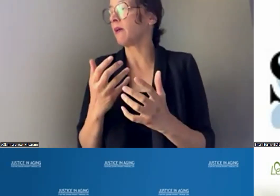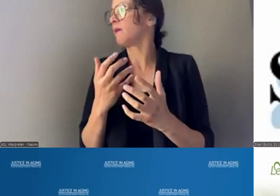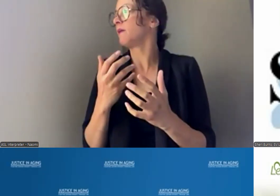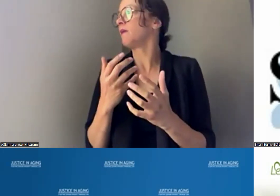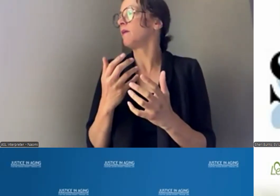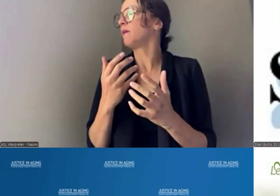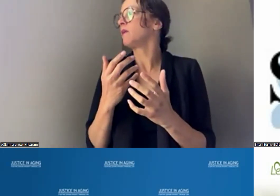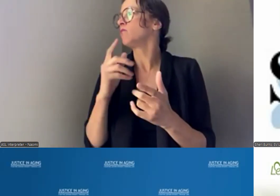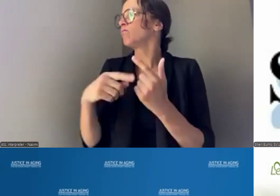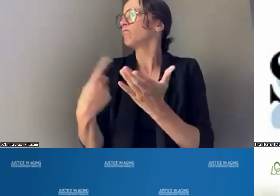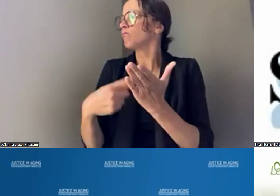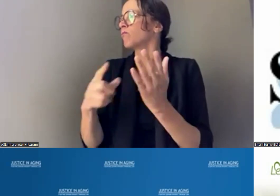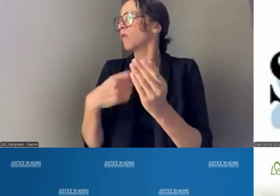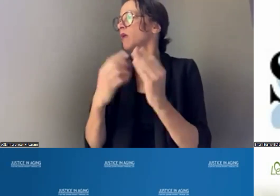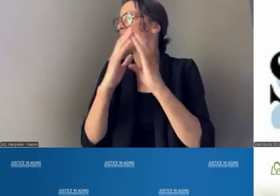housing and transportation.